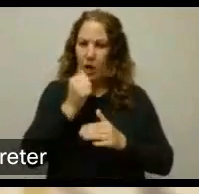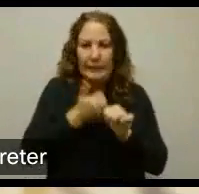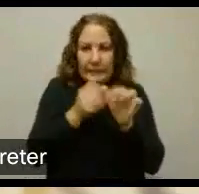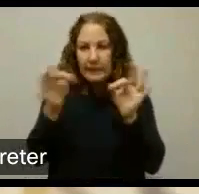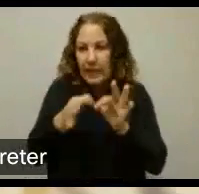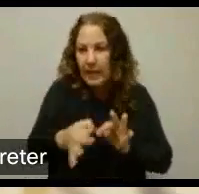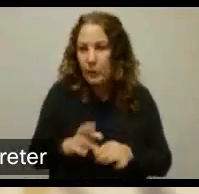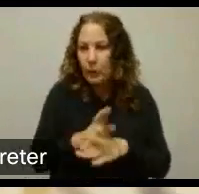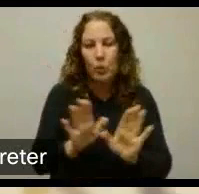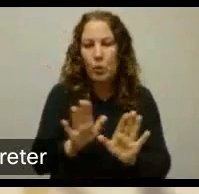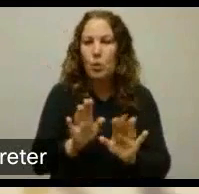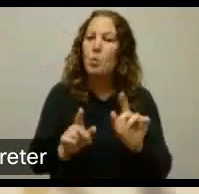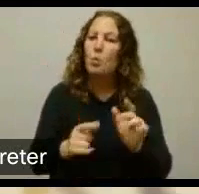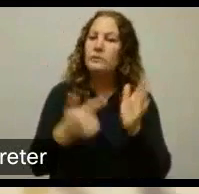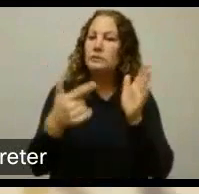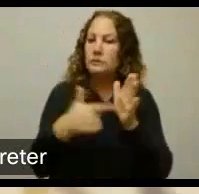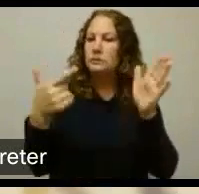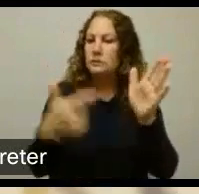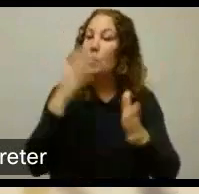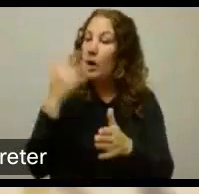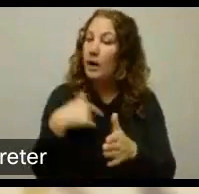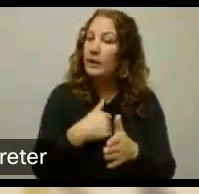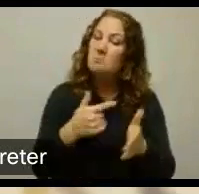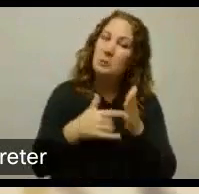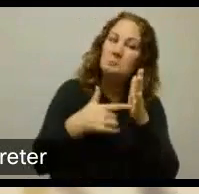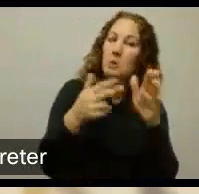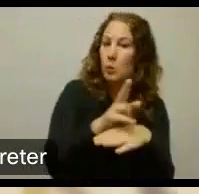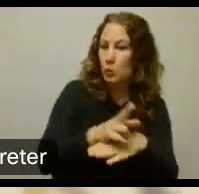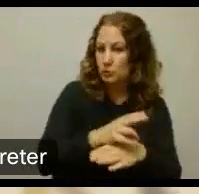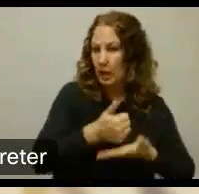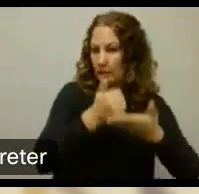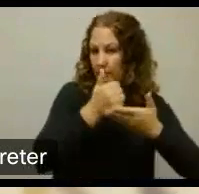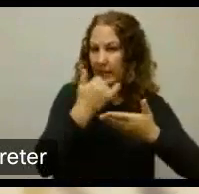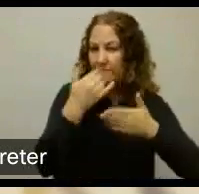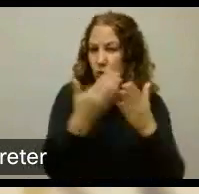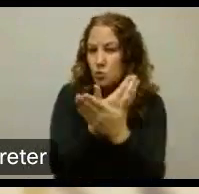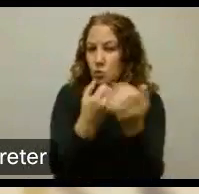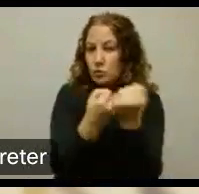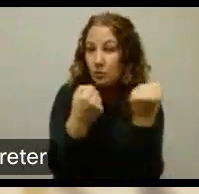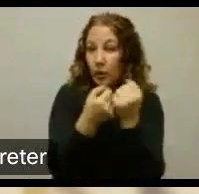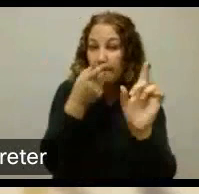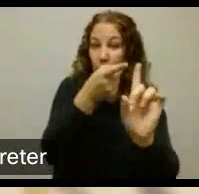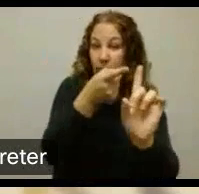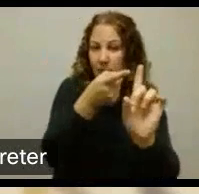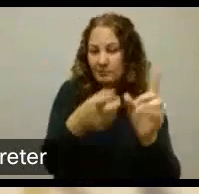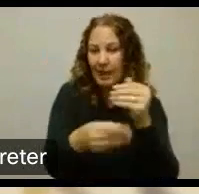sentence. But it's particularly helpful to use them when you go into a new supporting point.